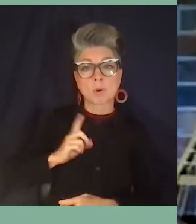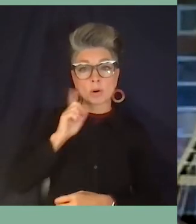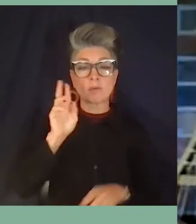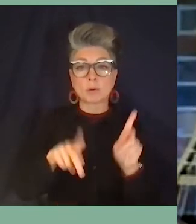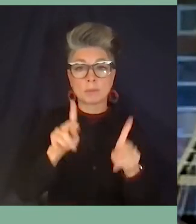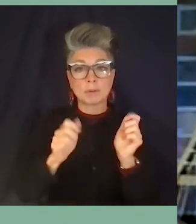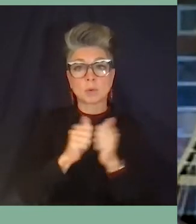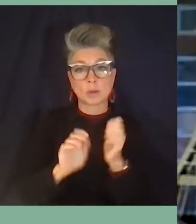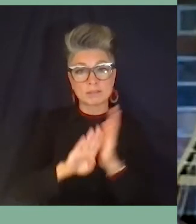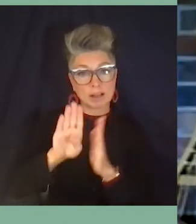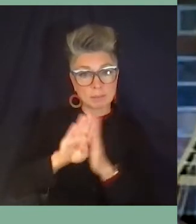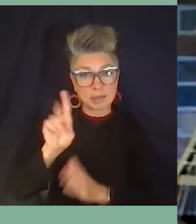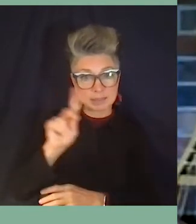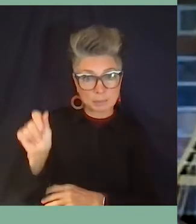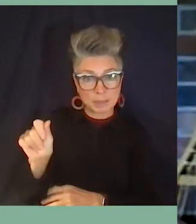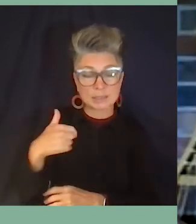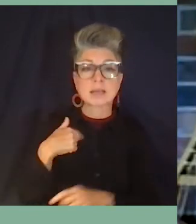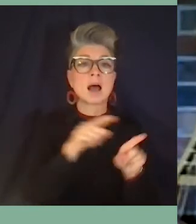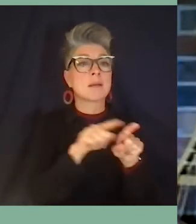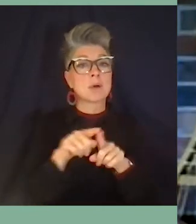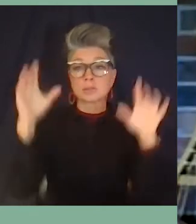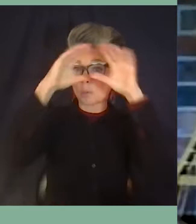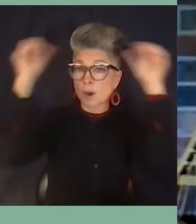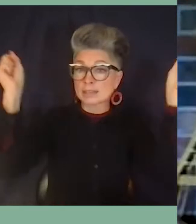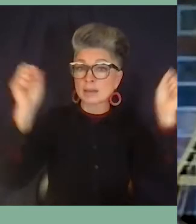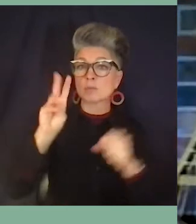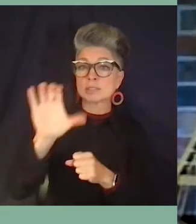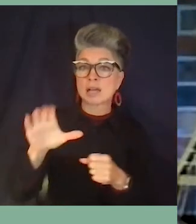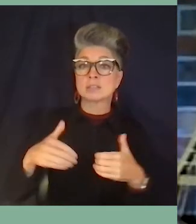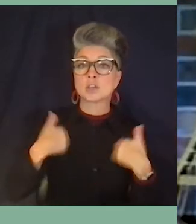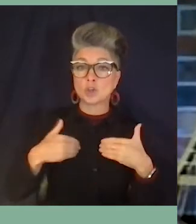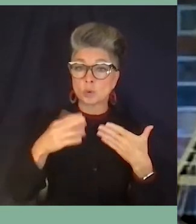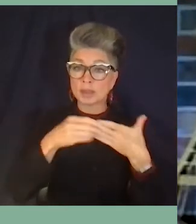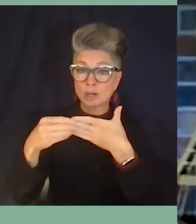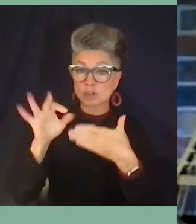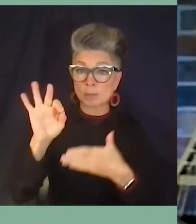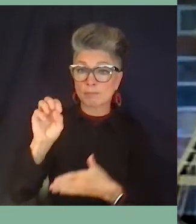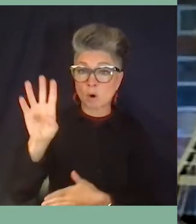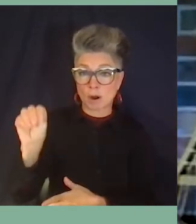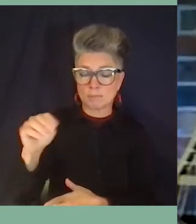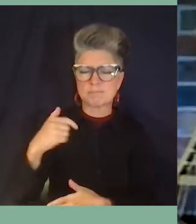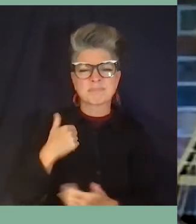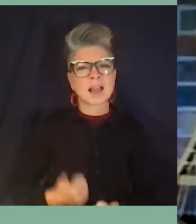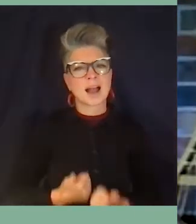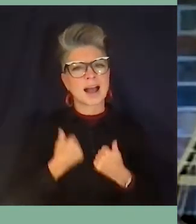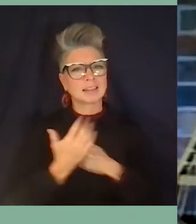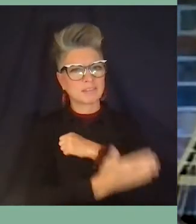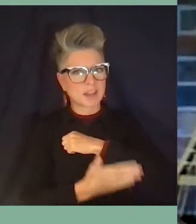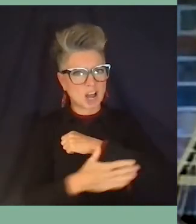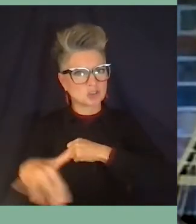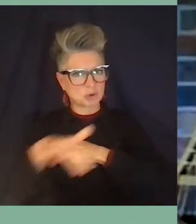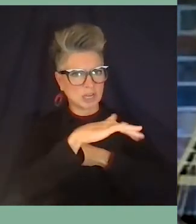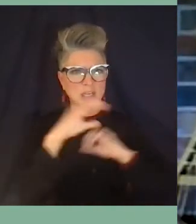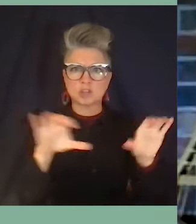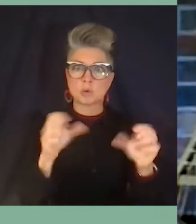Developmental Disabilities. I'm also president of the Wisconsin Youth Leadership Forum. I live out in the country and do